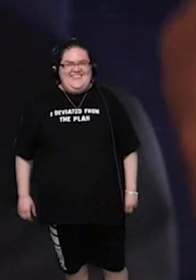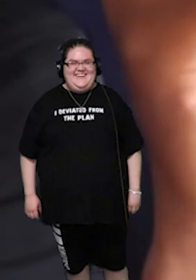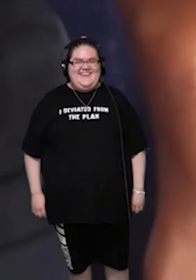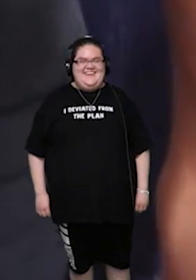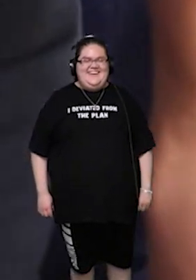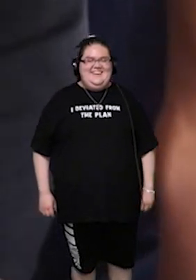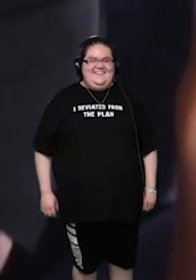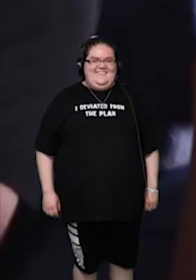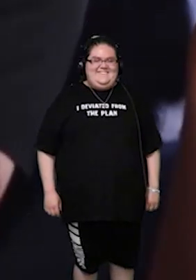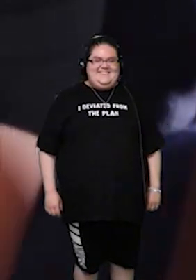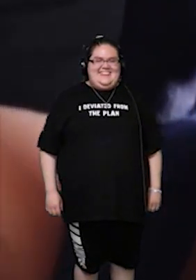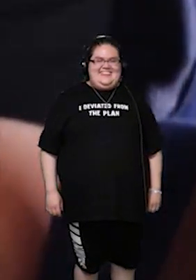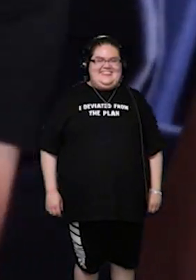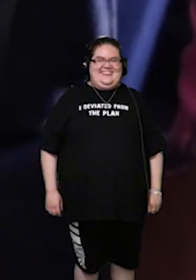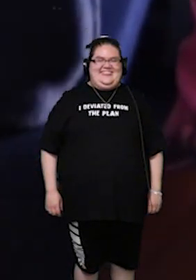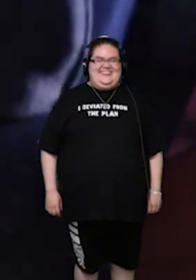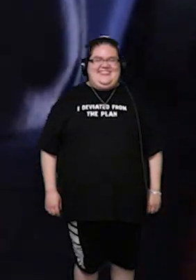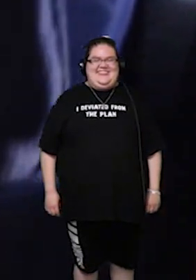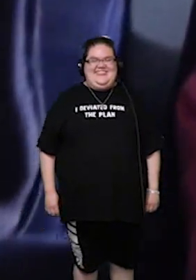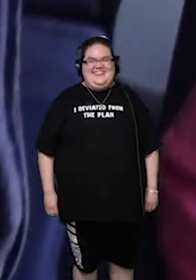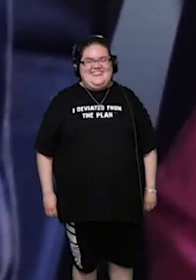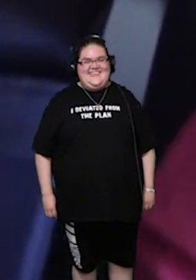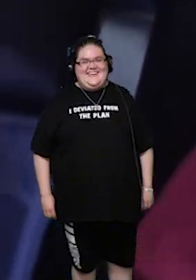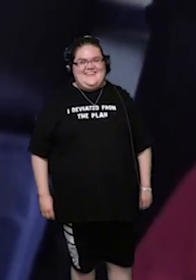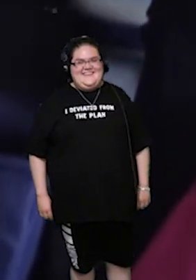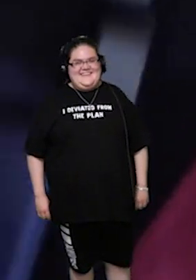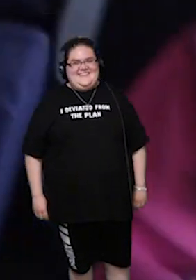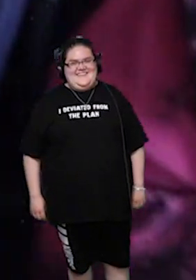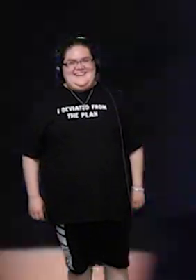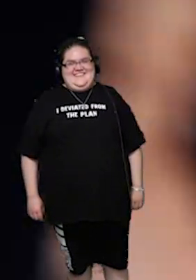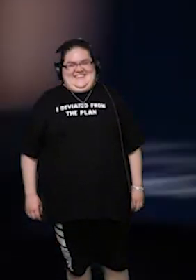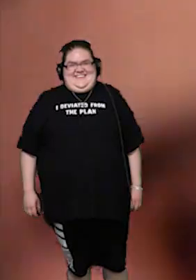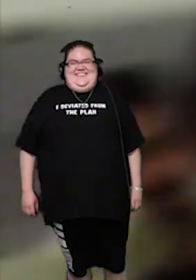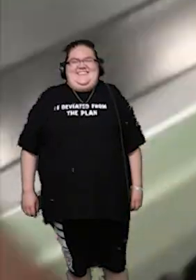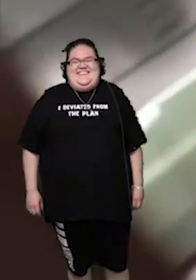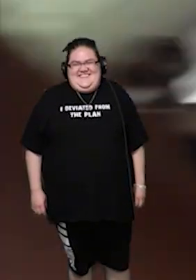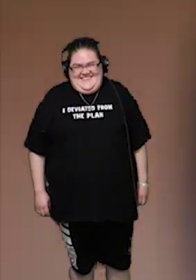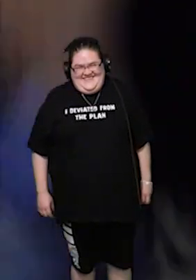Why did you talk about dick? Oh shit, you found me.